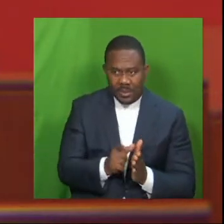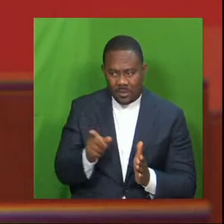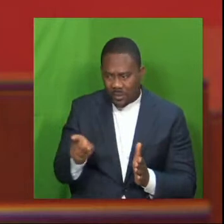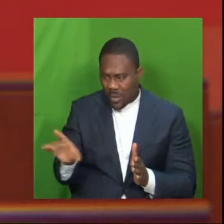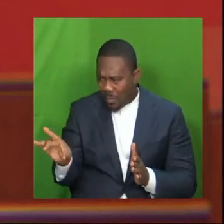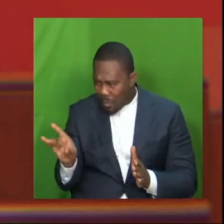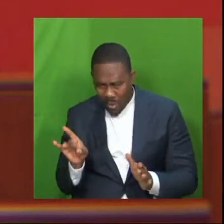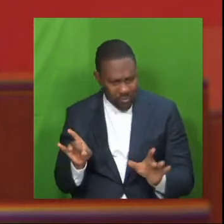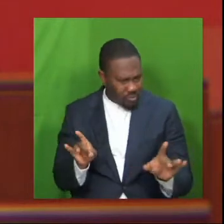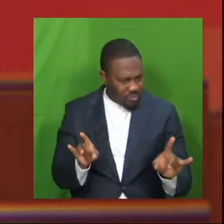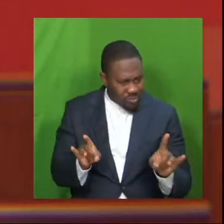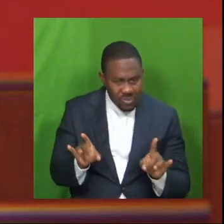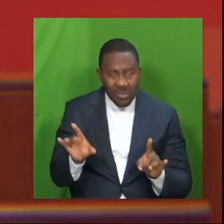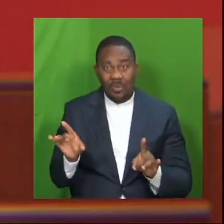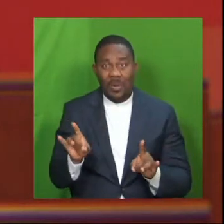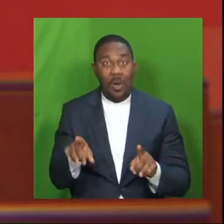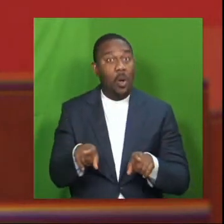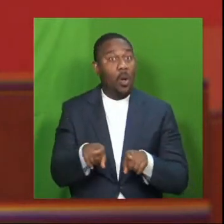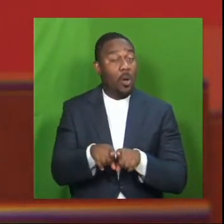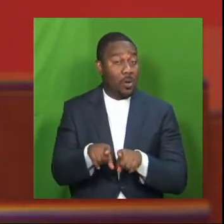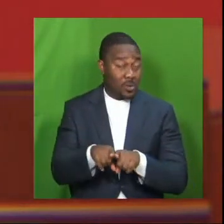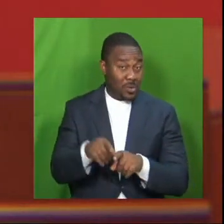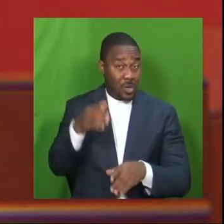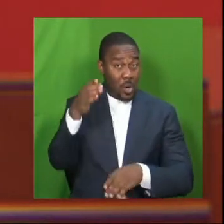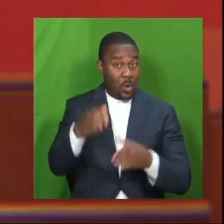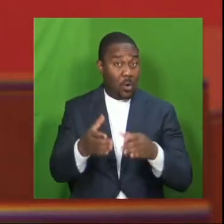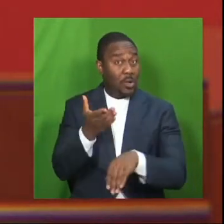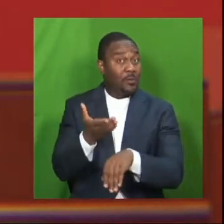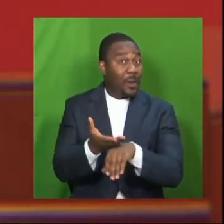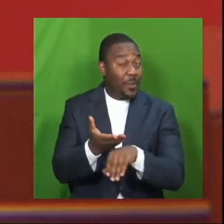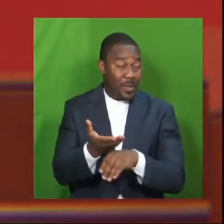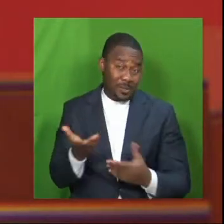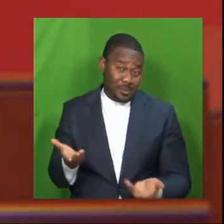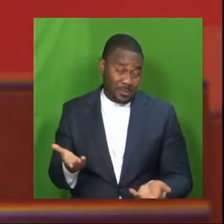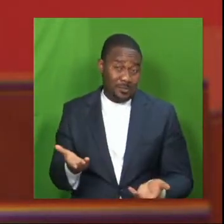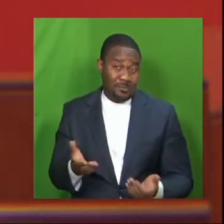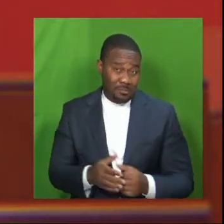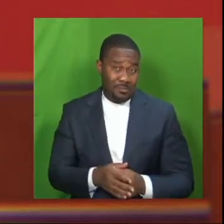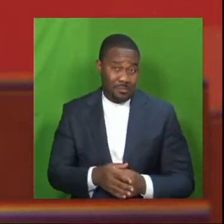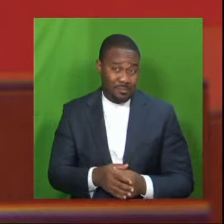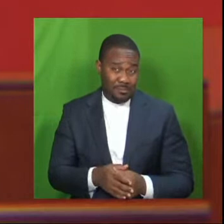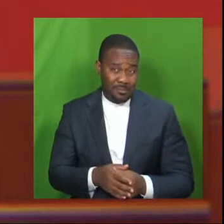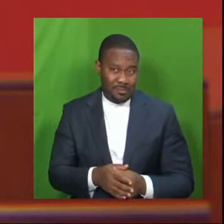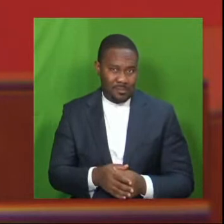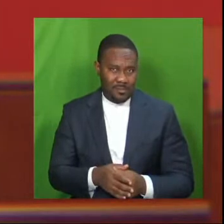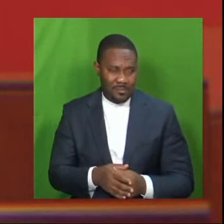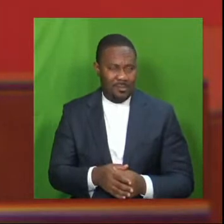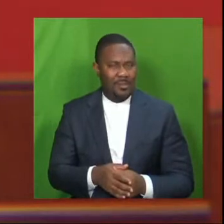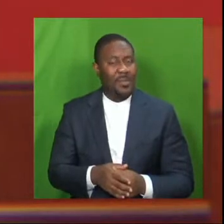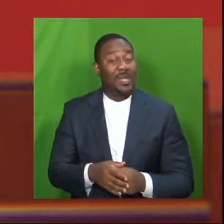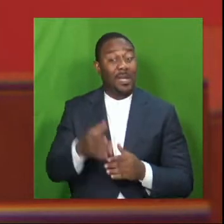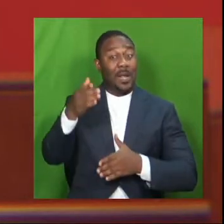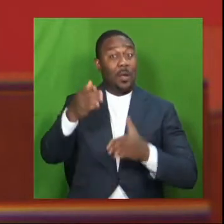cases of the Court of Appeal. And the court itself says there are gray areas.